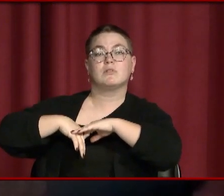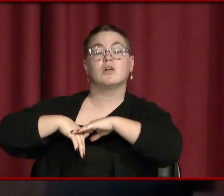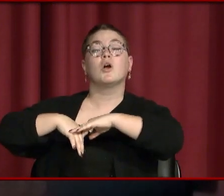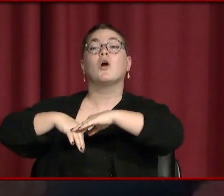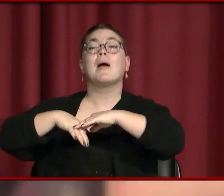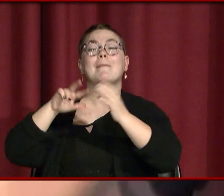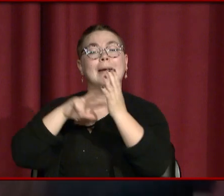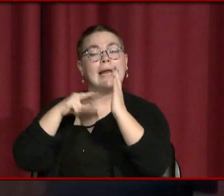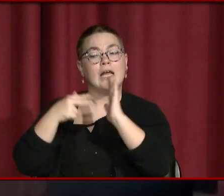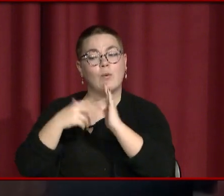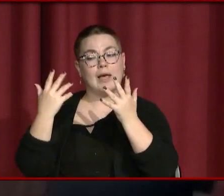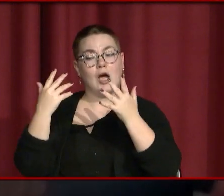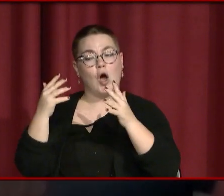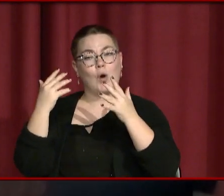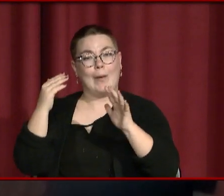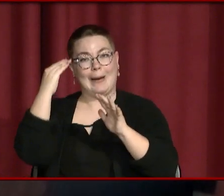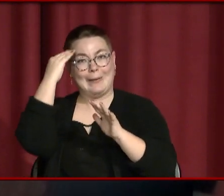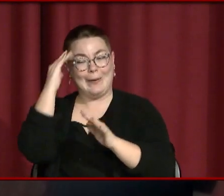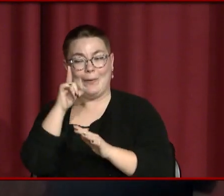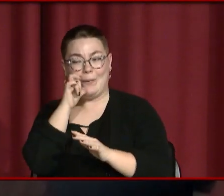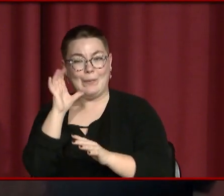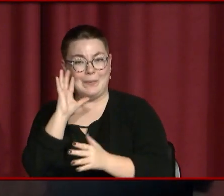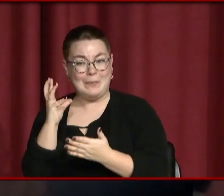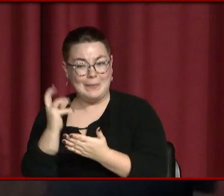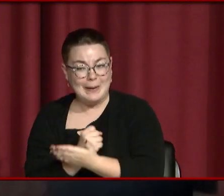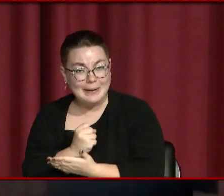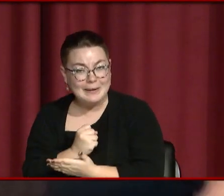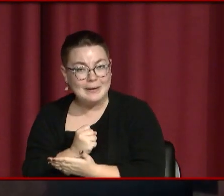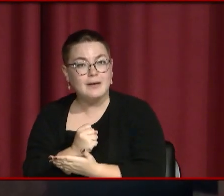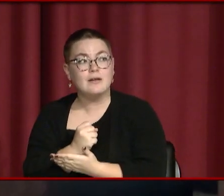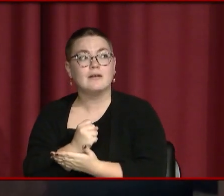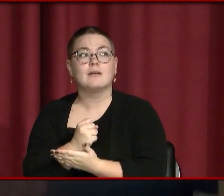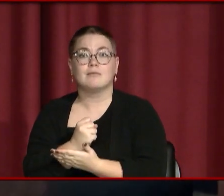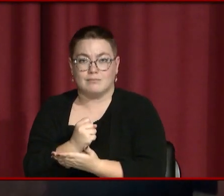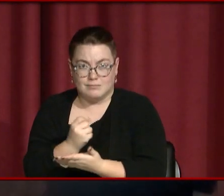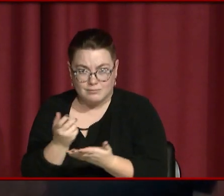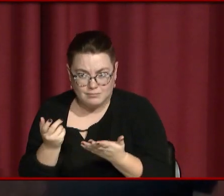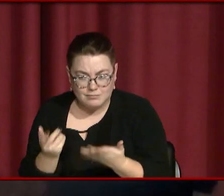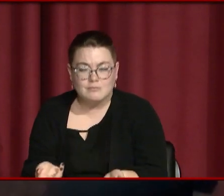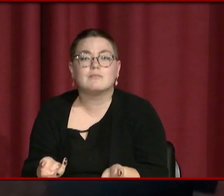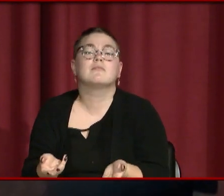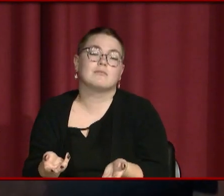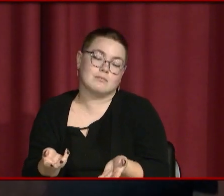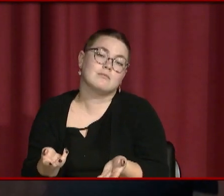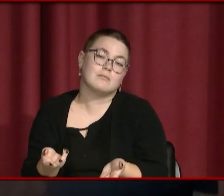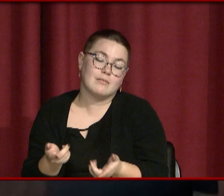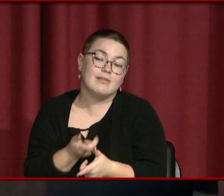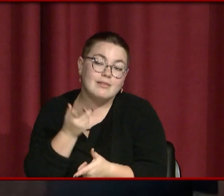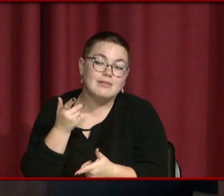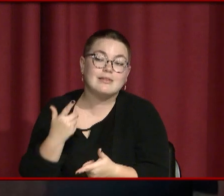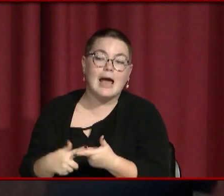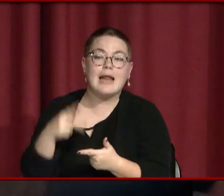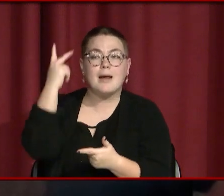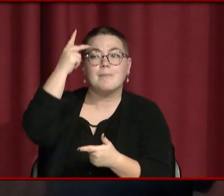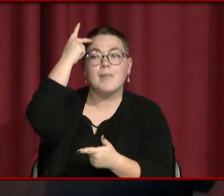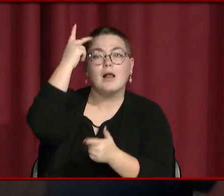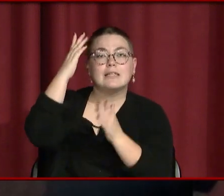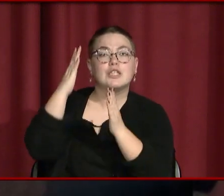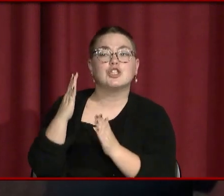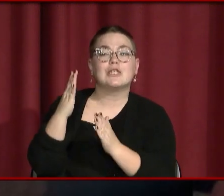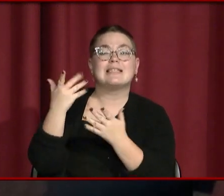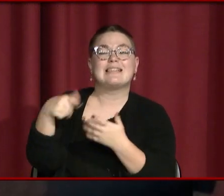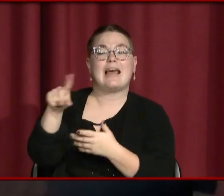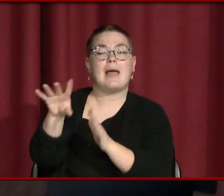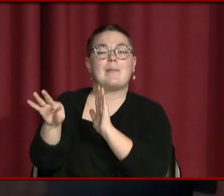even happens because they're rigged for one party or another, it is exactly that. It's politicians getting to pick who their voters